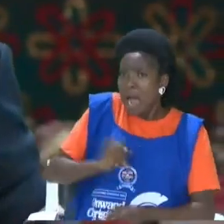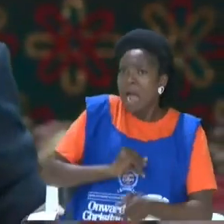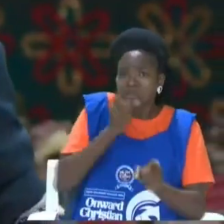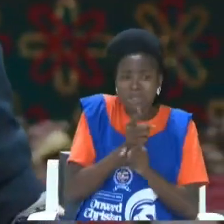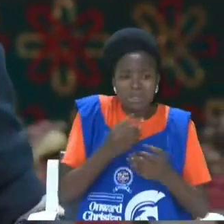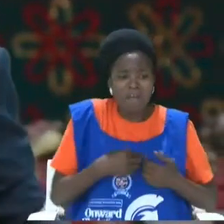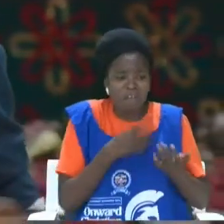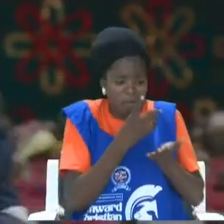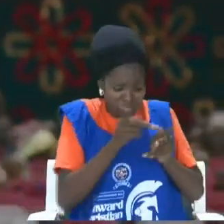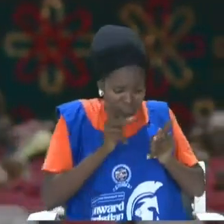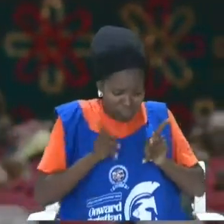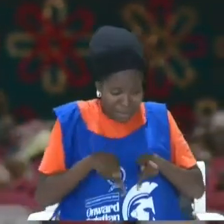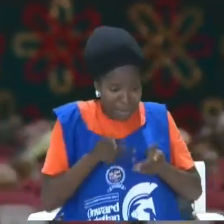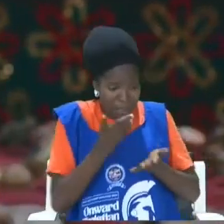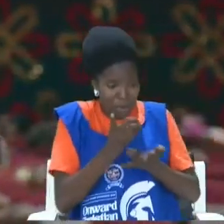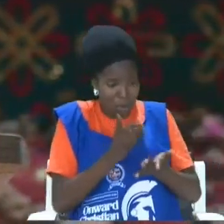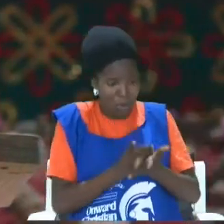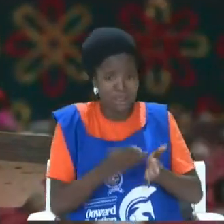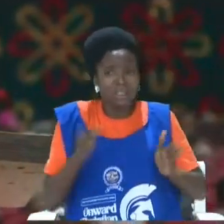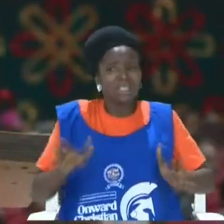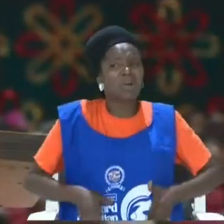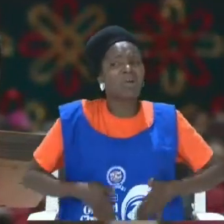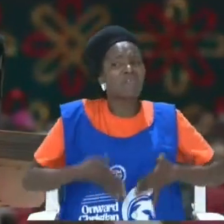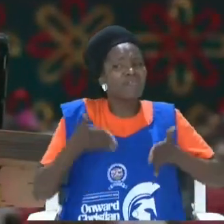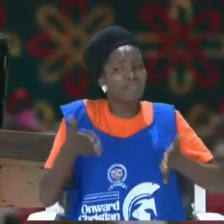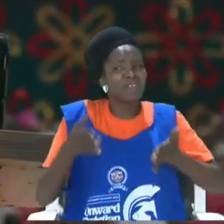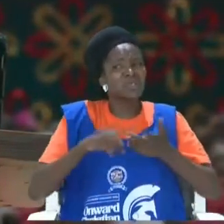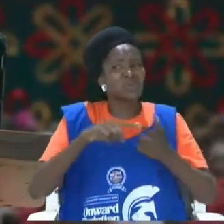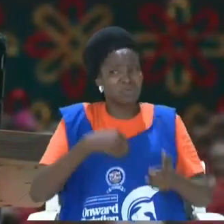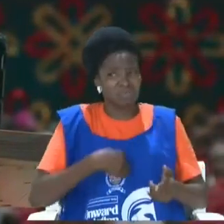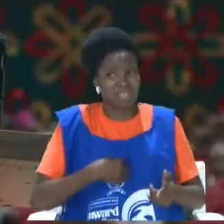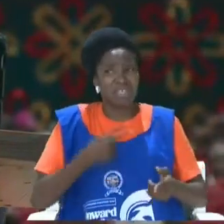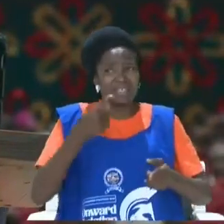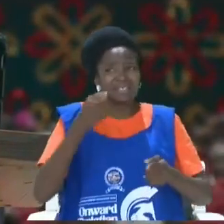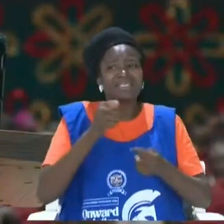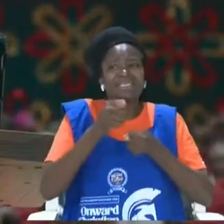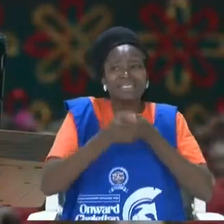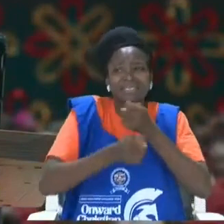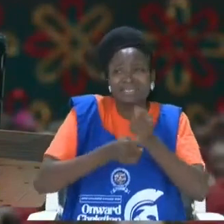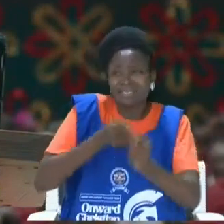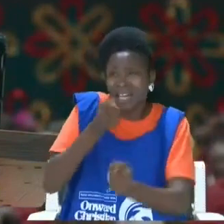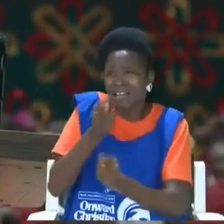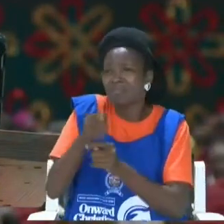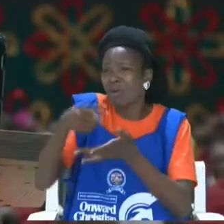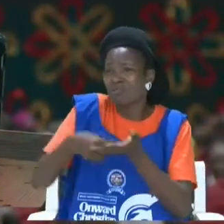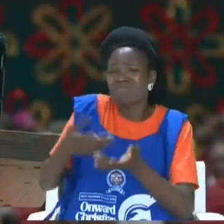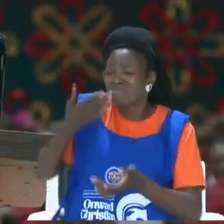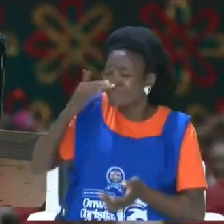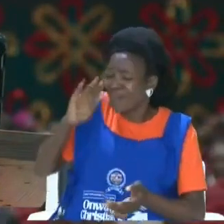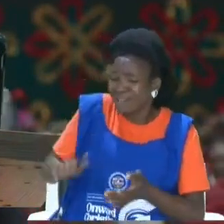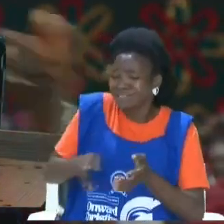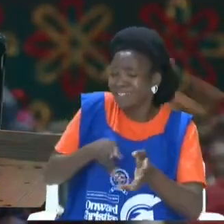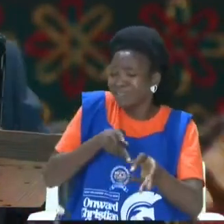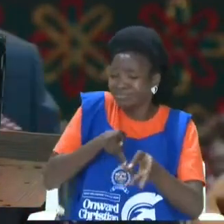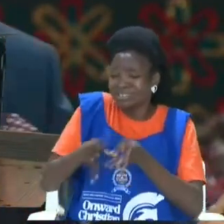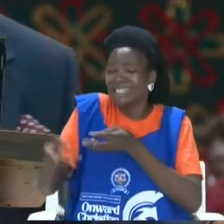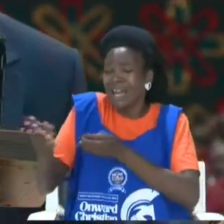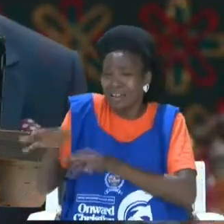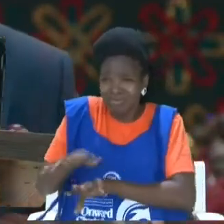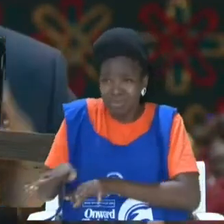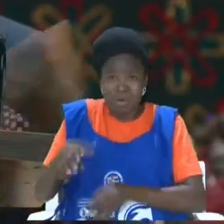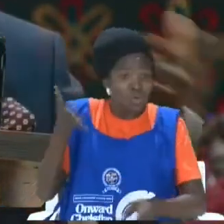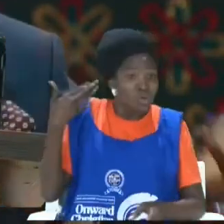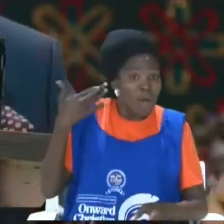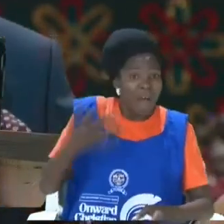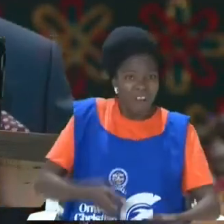with them. They confessed to me the type of heinous crime they had committed. Some were hired